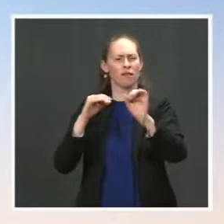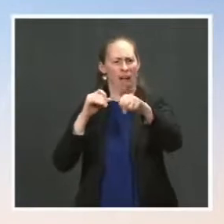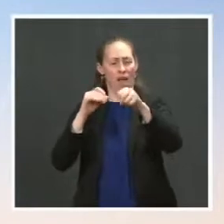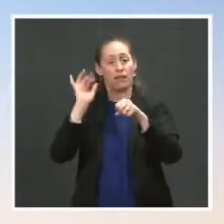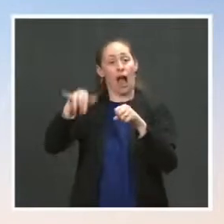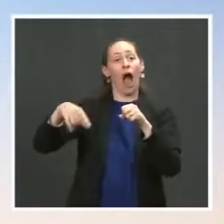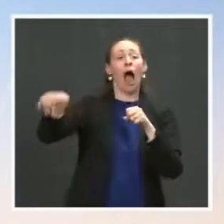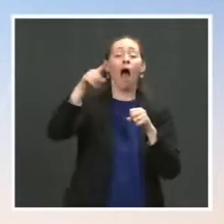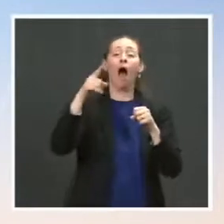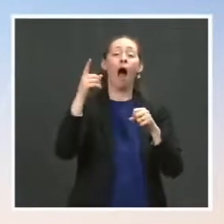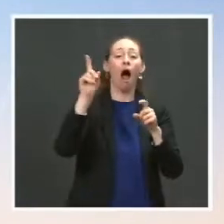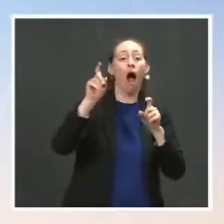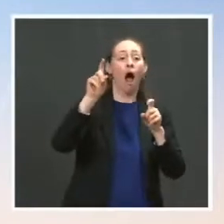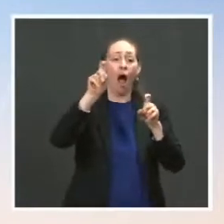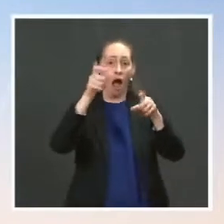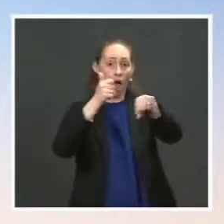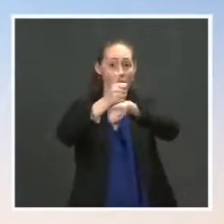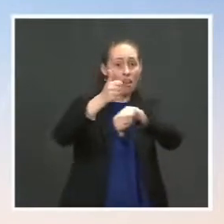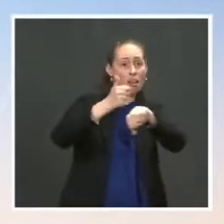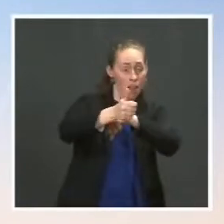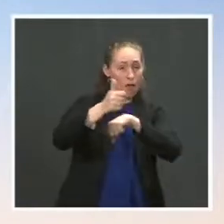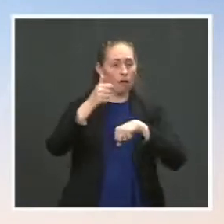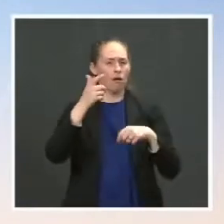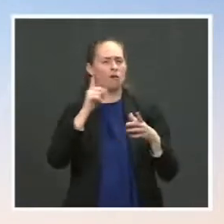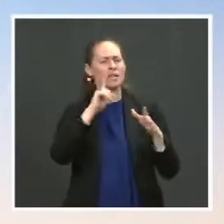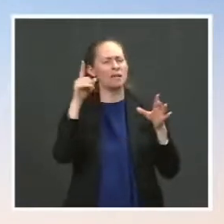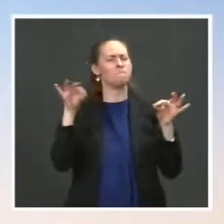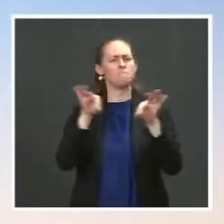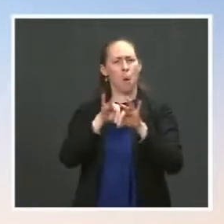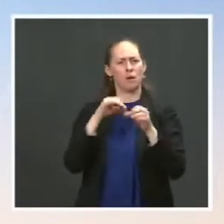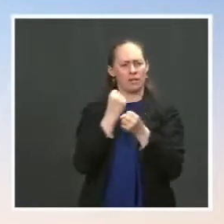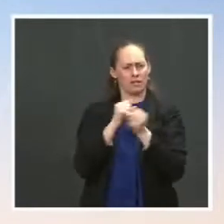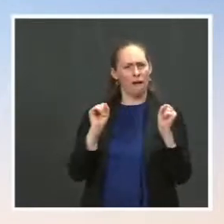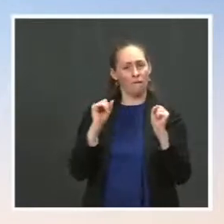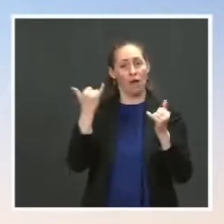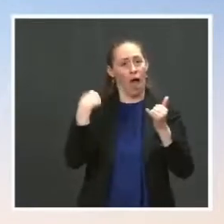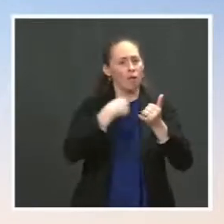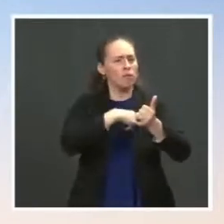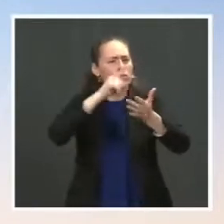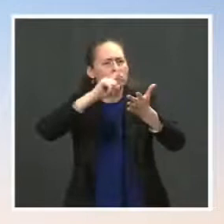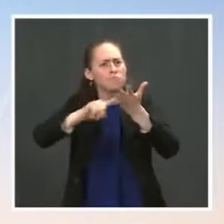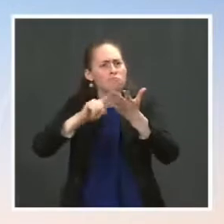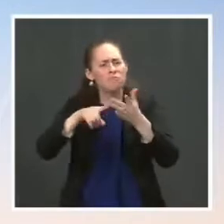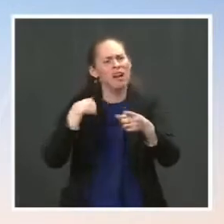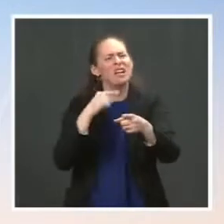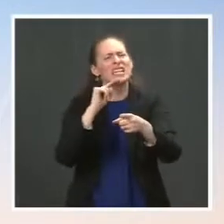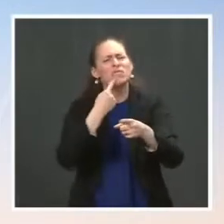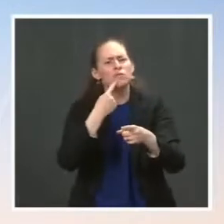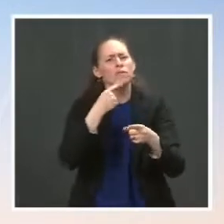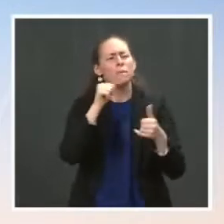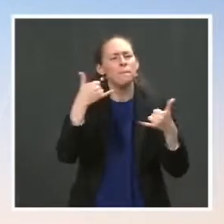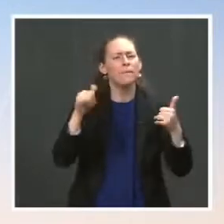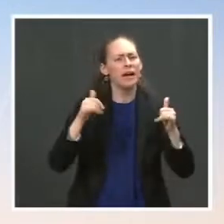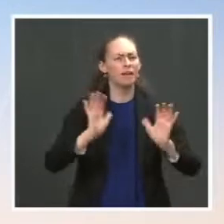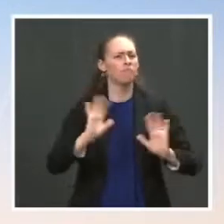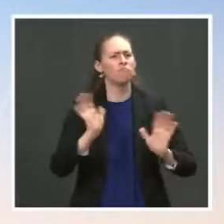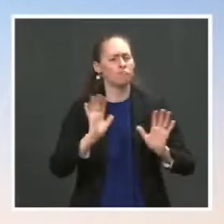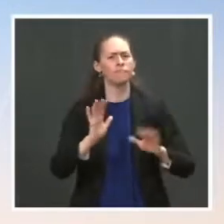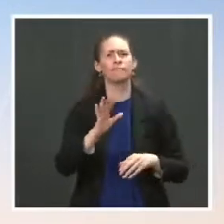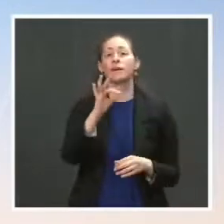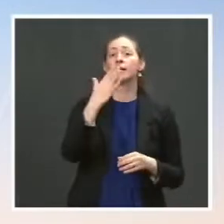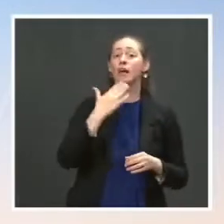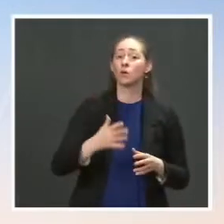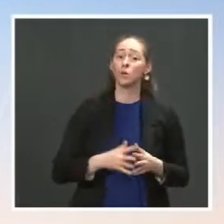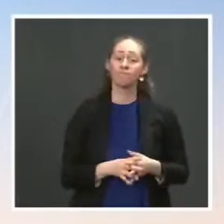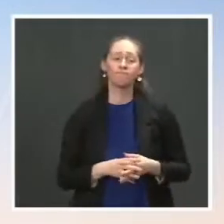safety and well-being of children. Hence, we're looking into them and taking it very seriously. Go ahead, Caitlin. Thank you. On the Commission for the Supreme